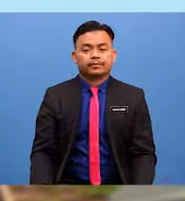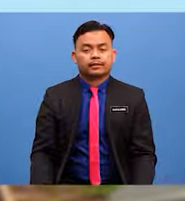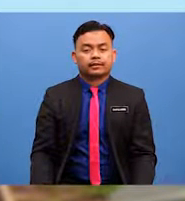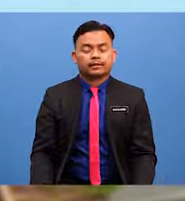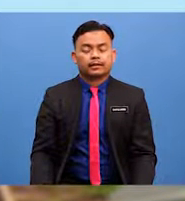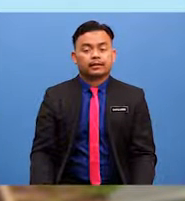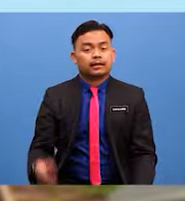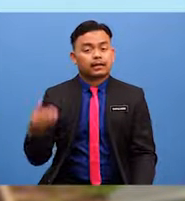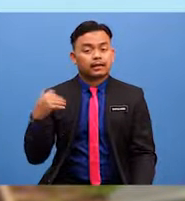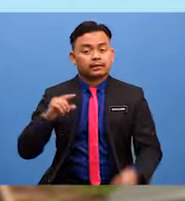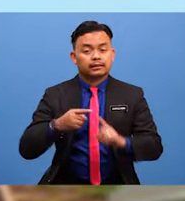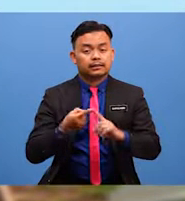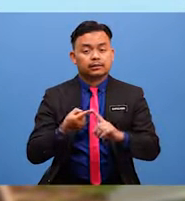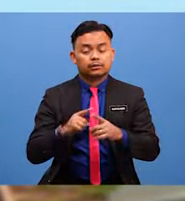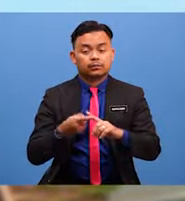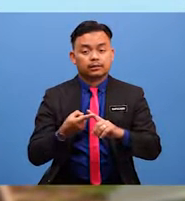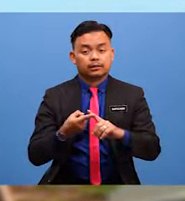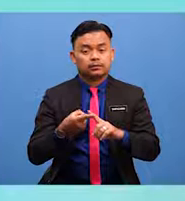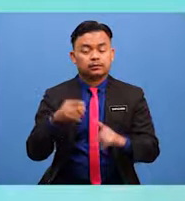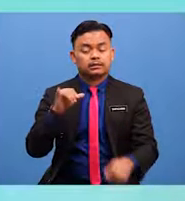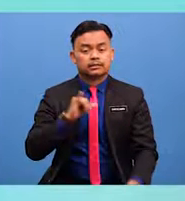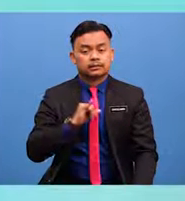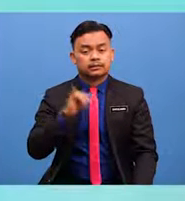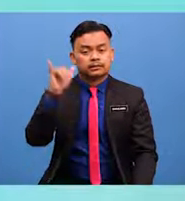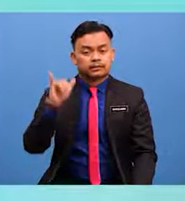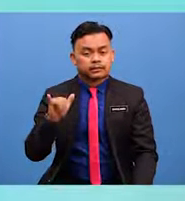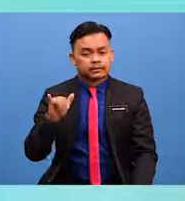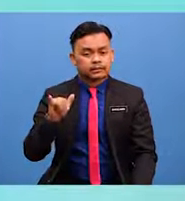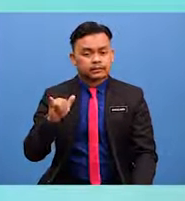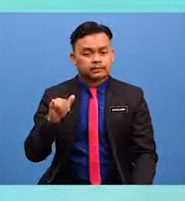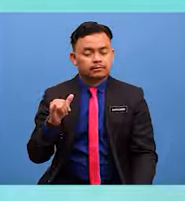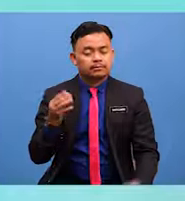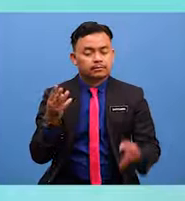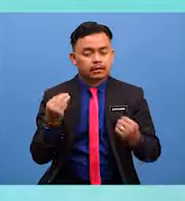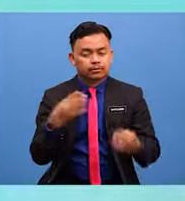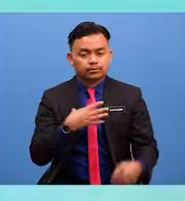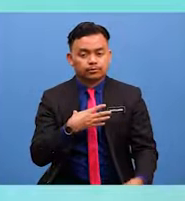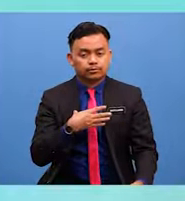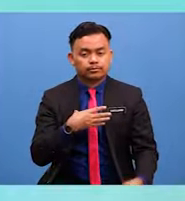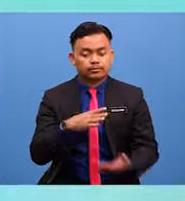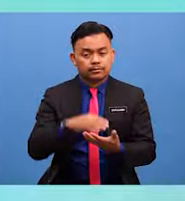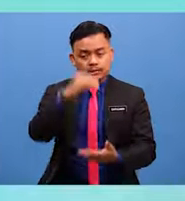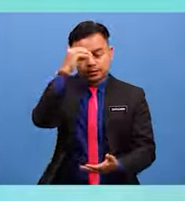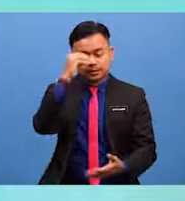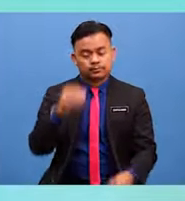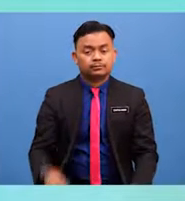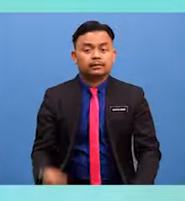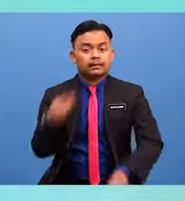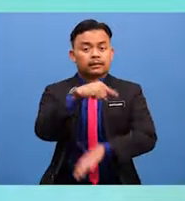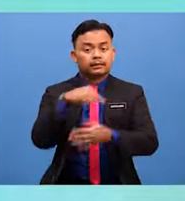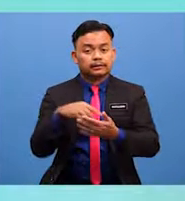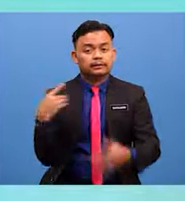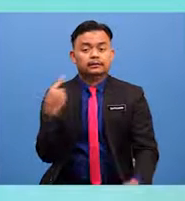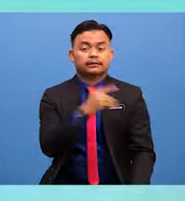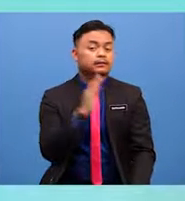friends sound very hungry already. Today, you will learn at least 5 words and